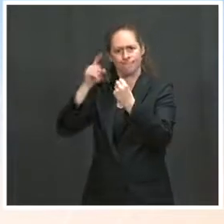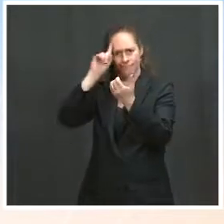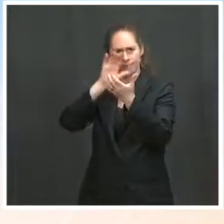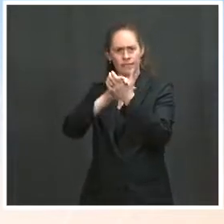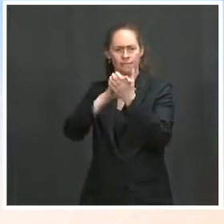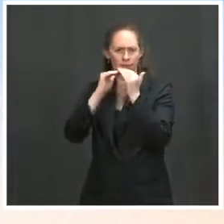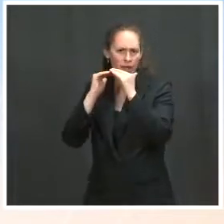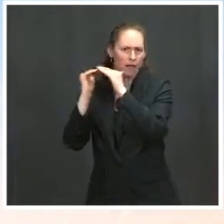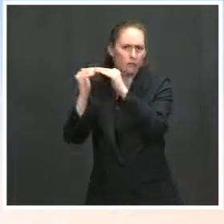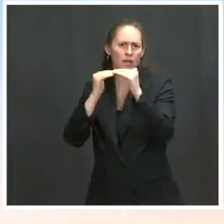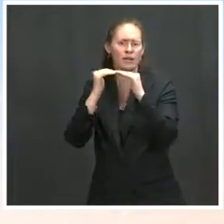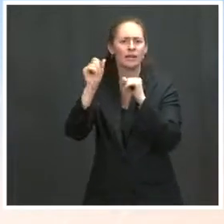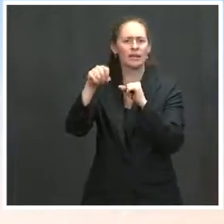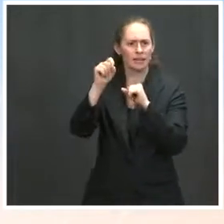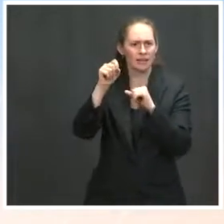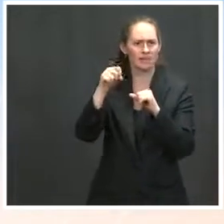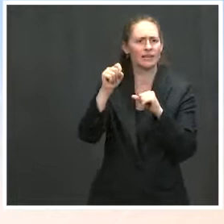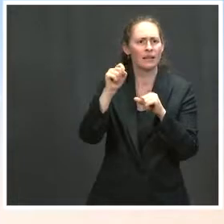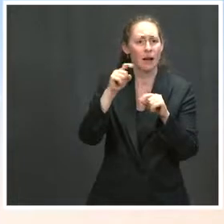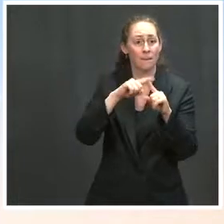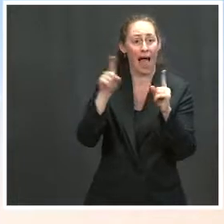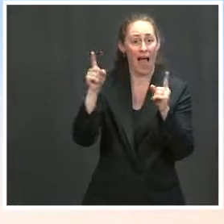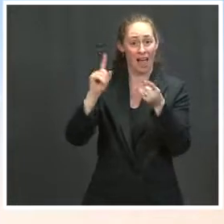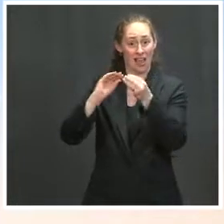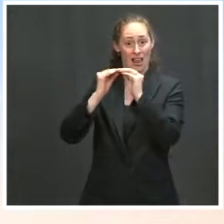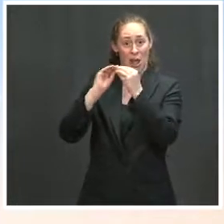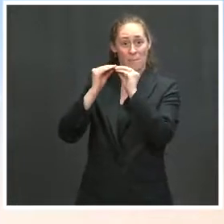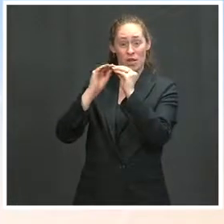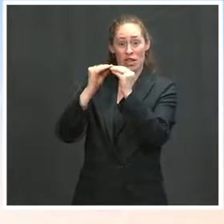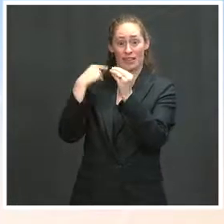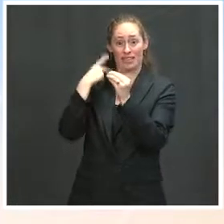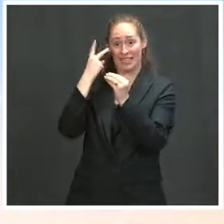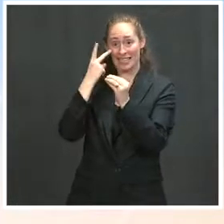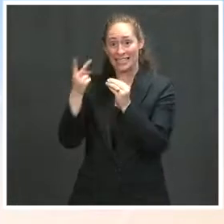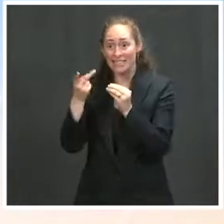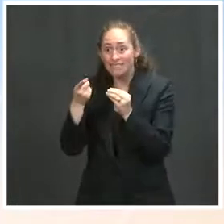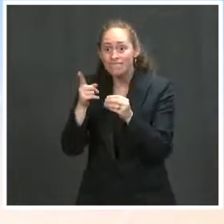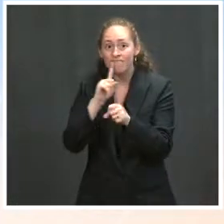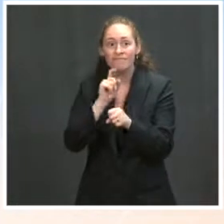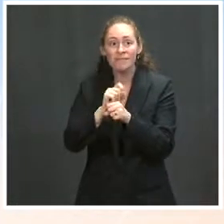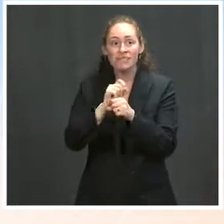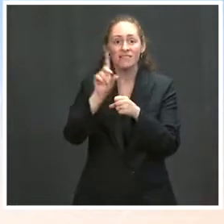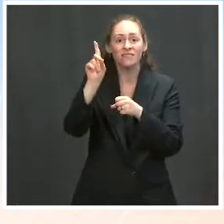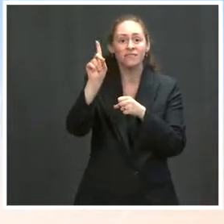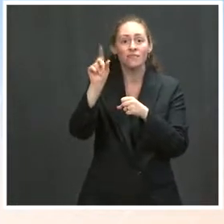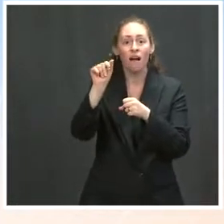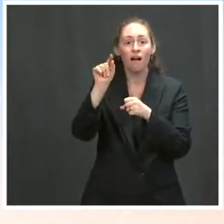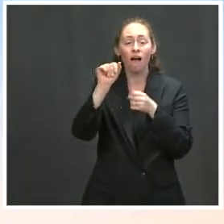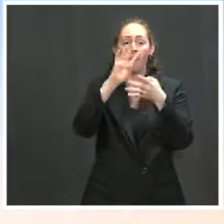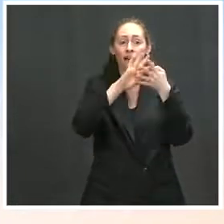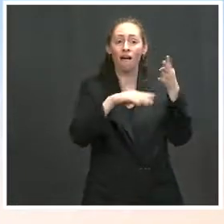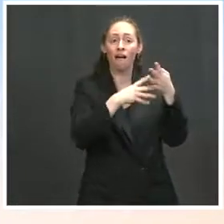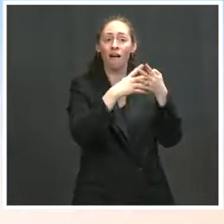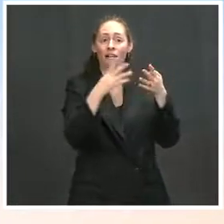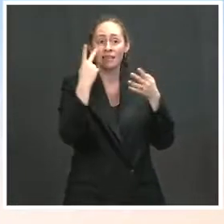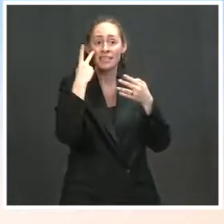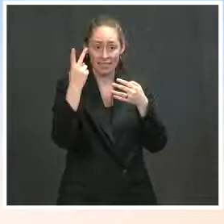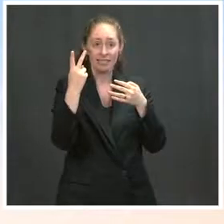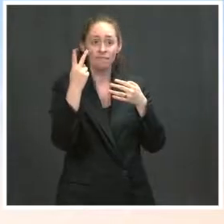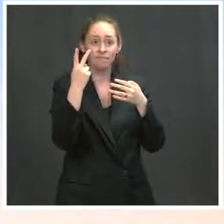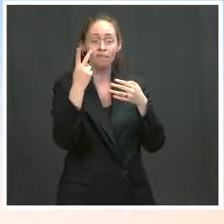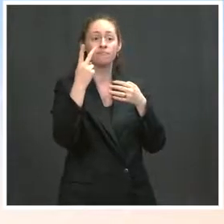different story, just in terms of, again, here in DC, 1 in 10, I should say 8 in 10 people, the new cases are Black